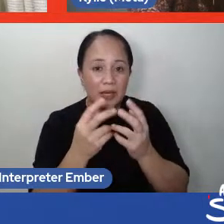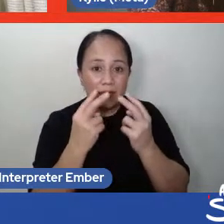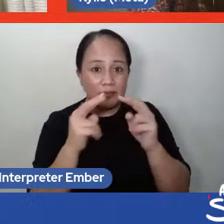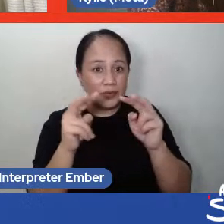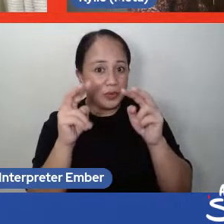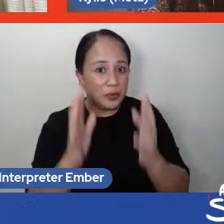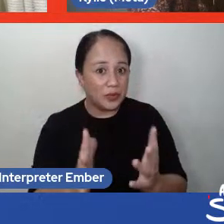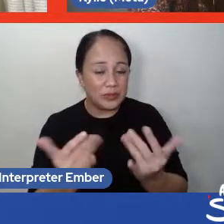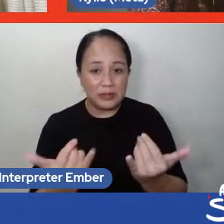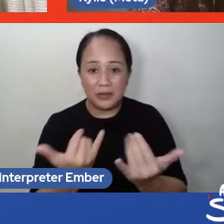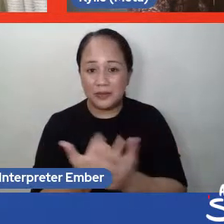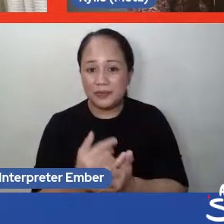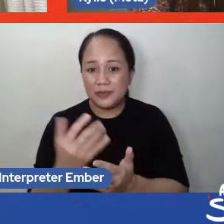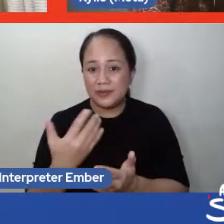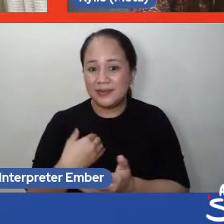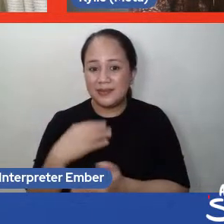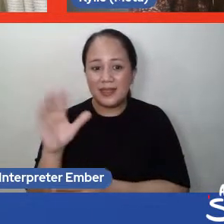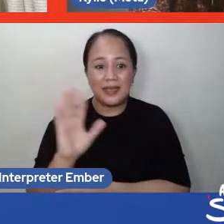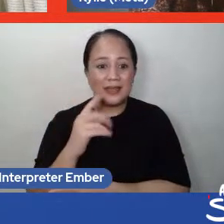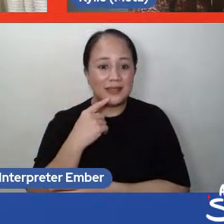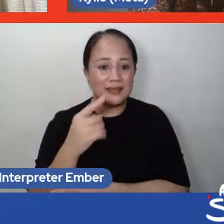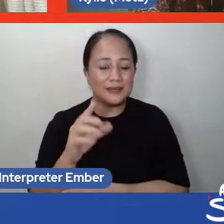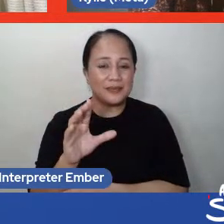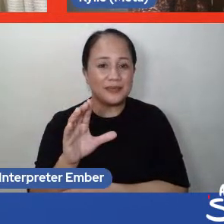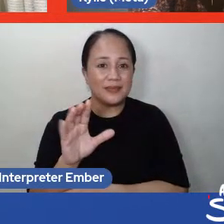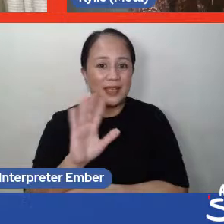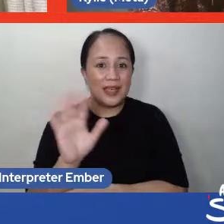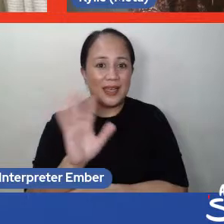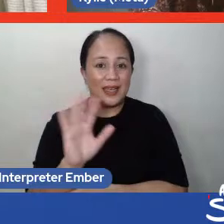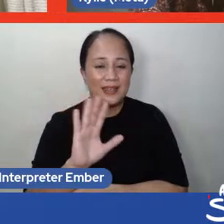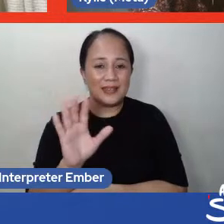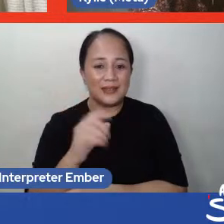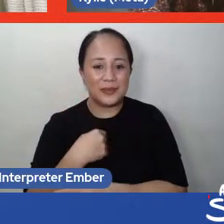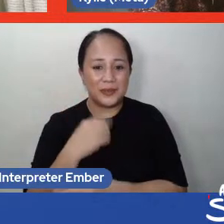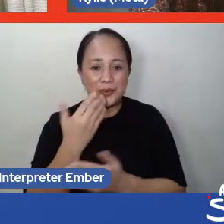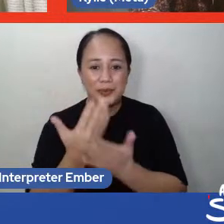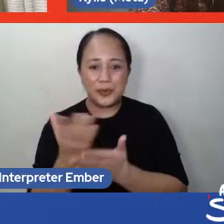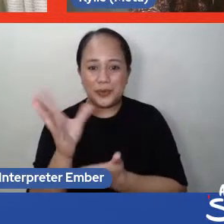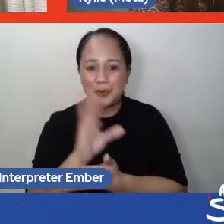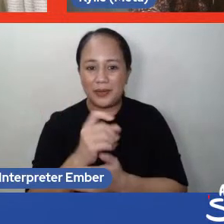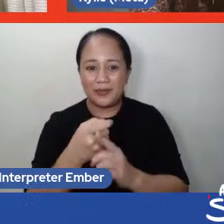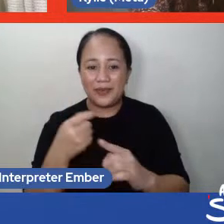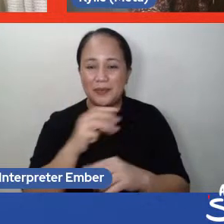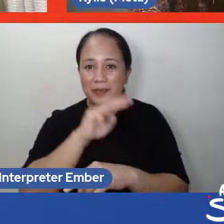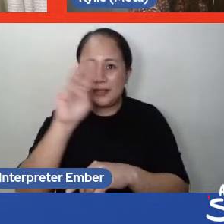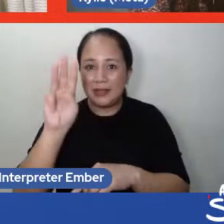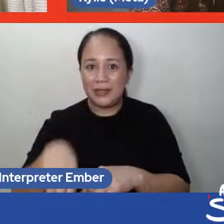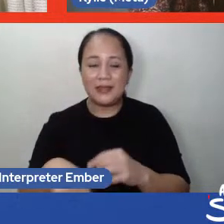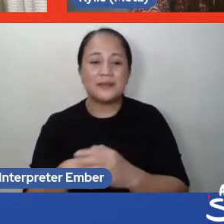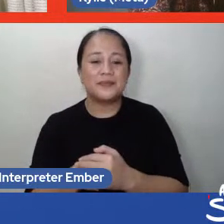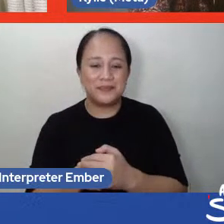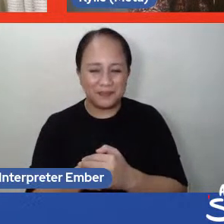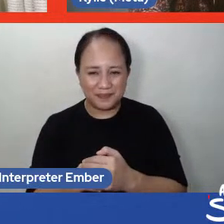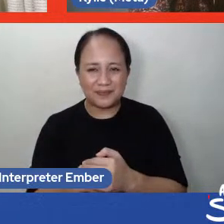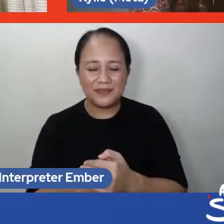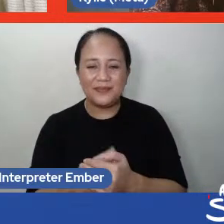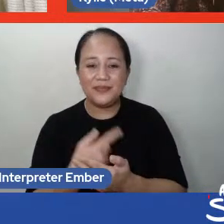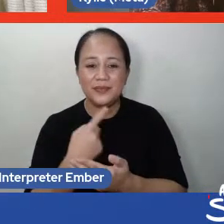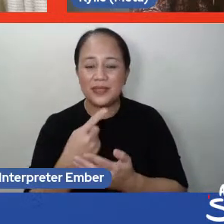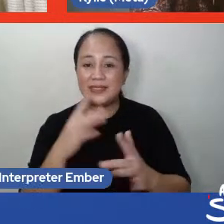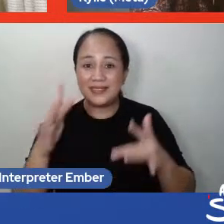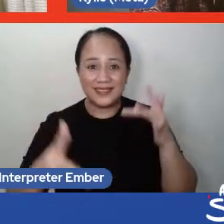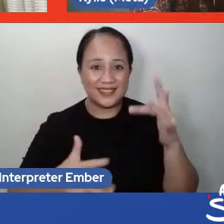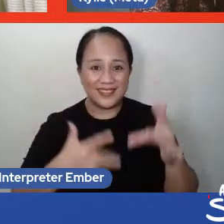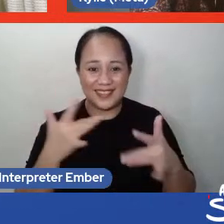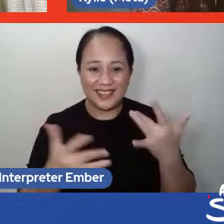Let's start with Carmela. Hi, everyone. Good evening from Manila. It will be a very